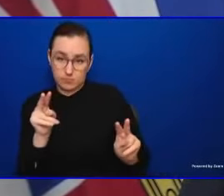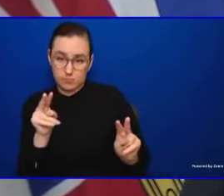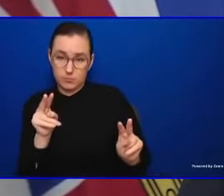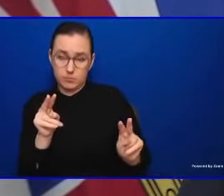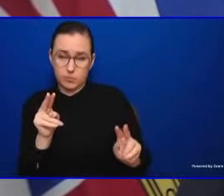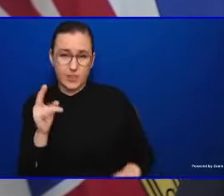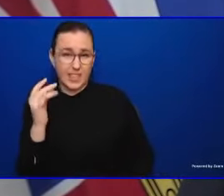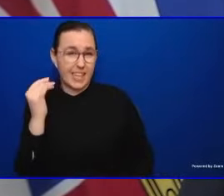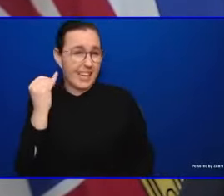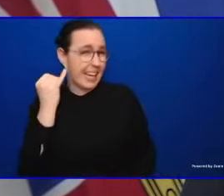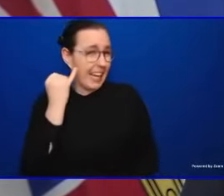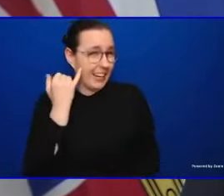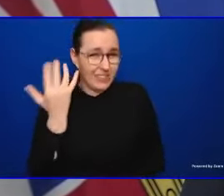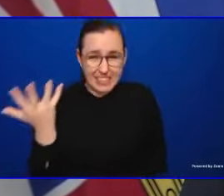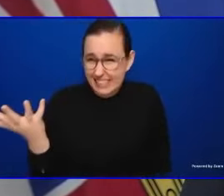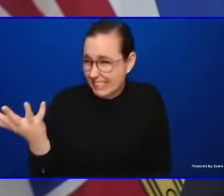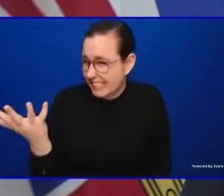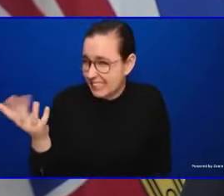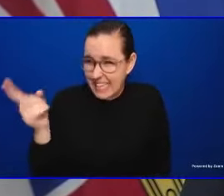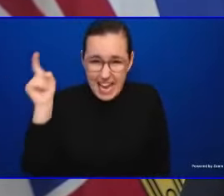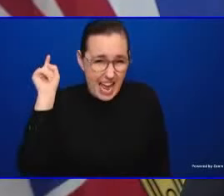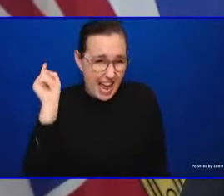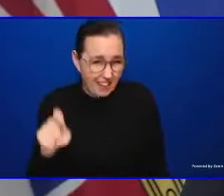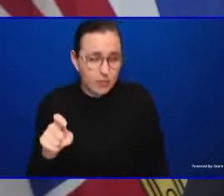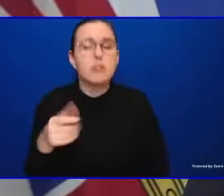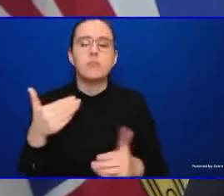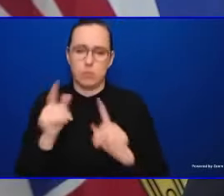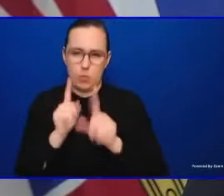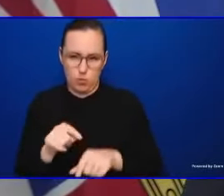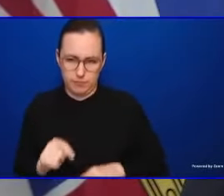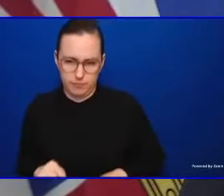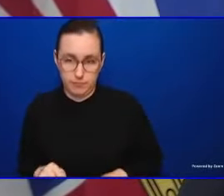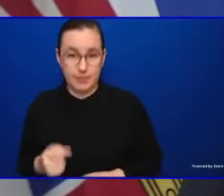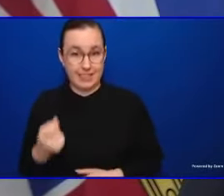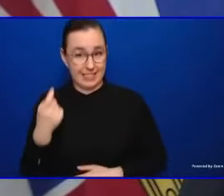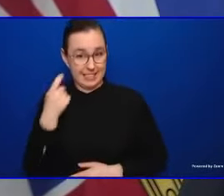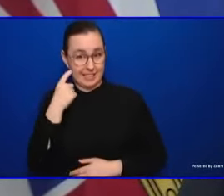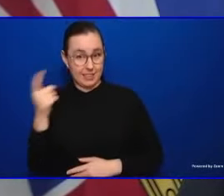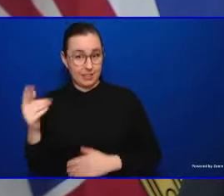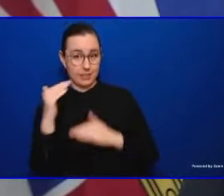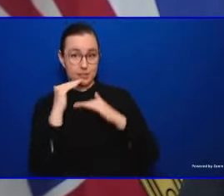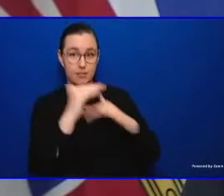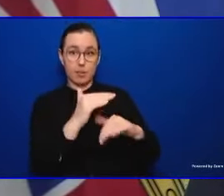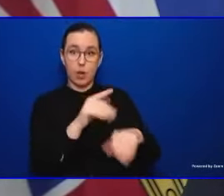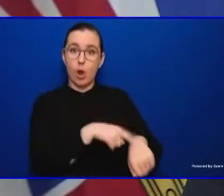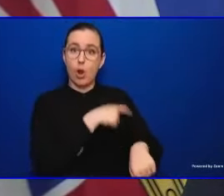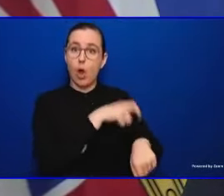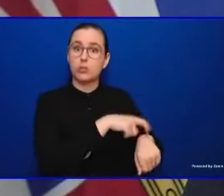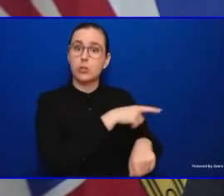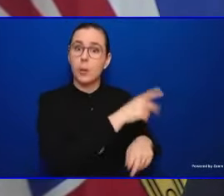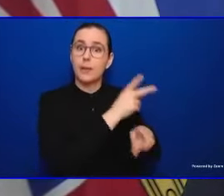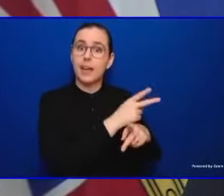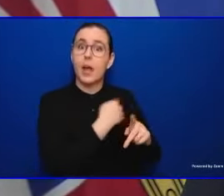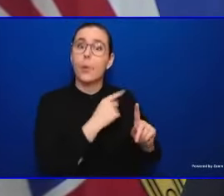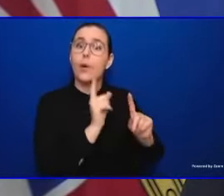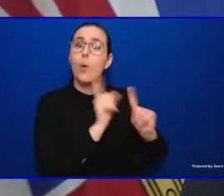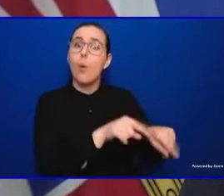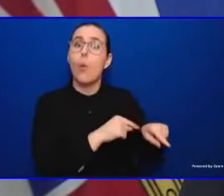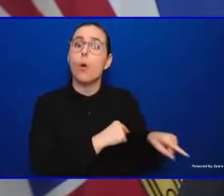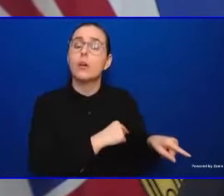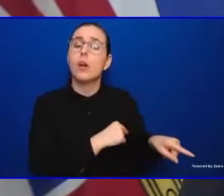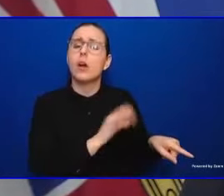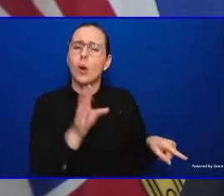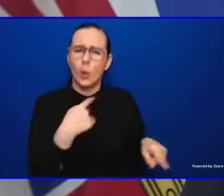the limitation of visitation to long-term care, because we understand, I understand, Dr. Henry understands